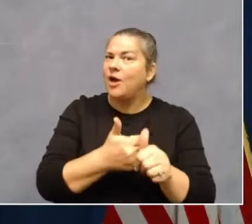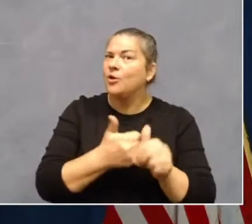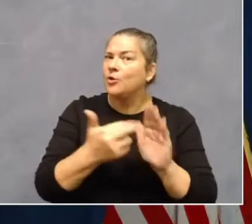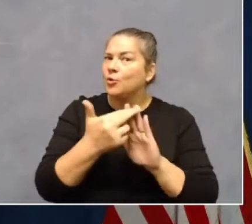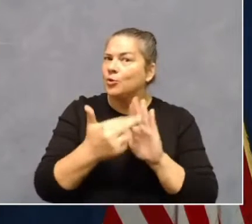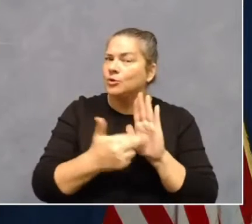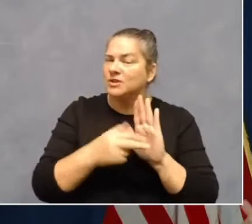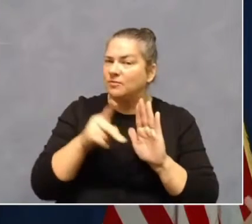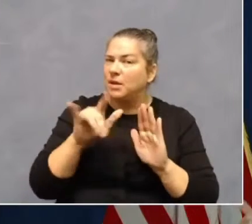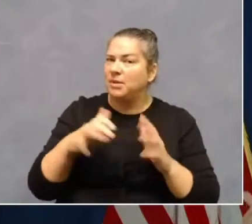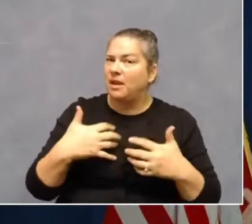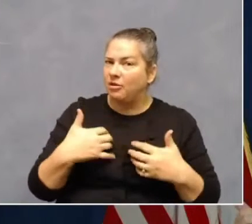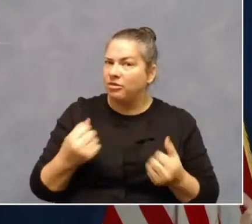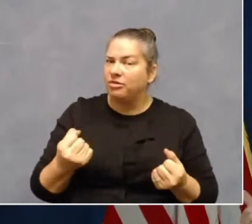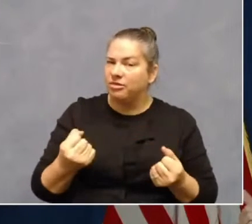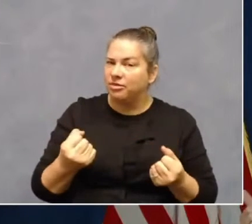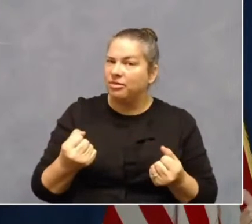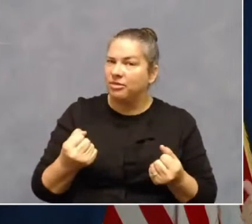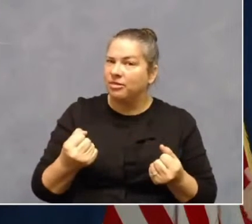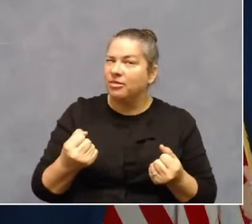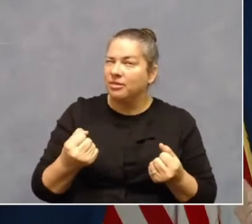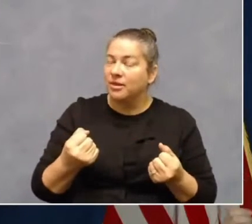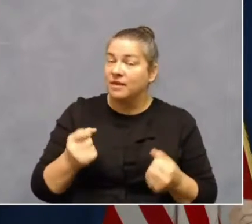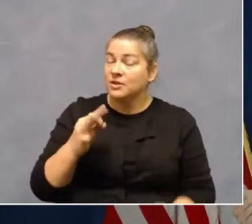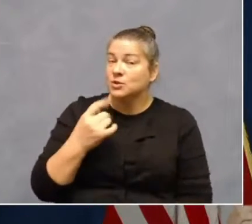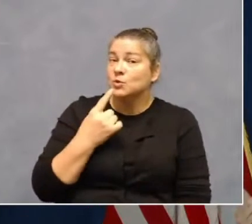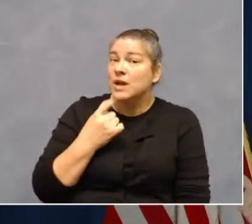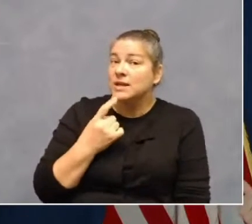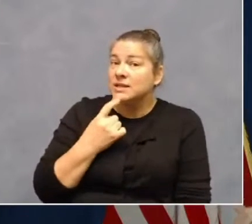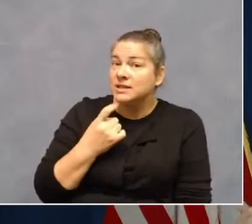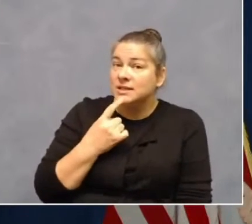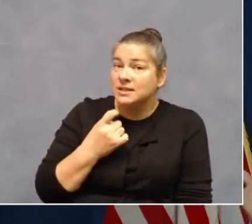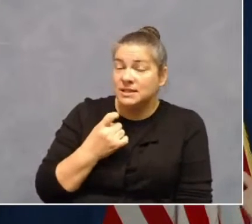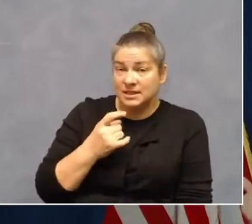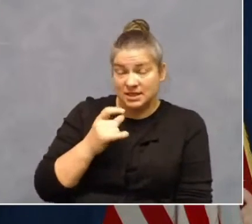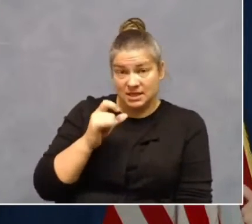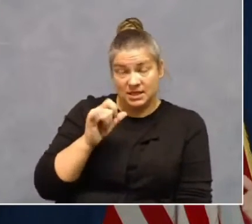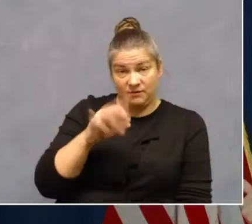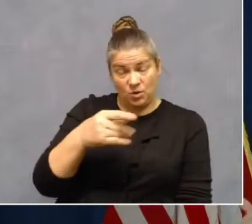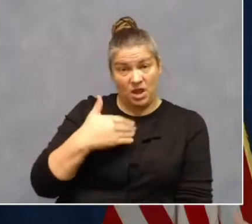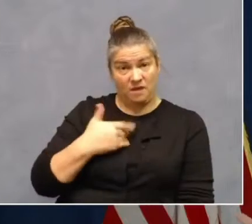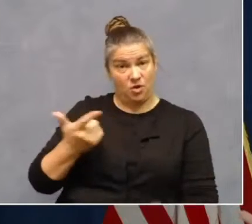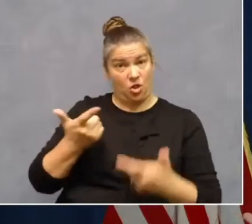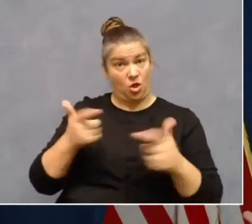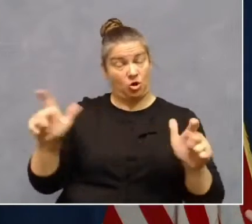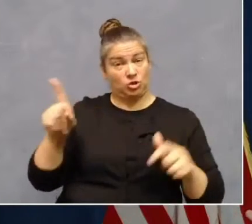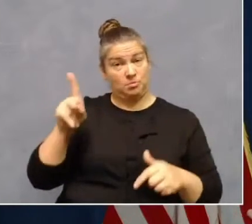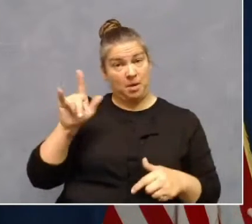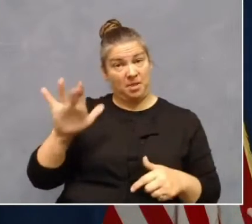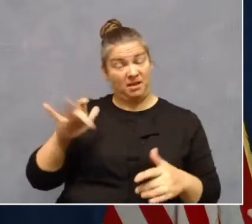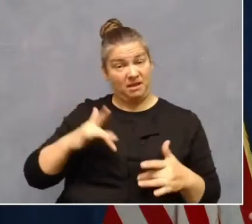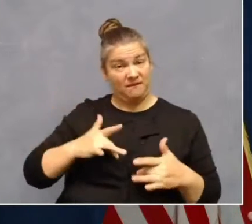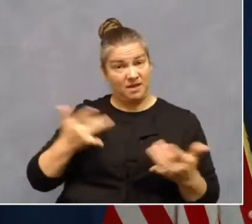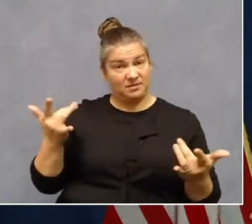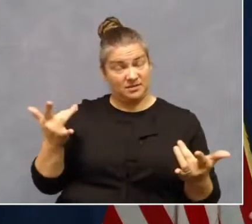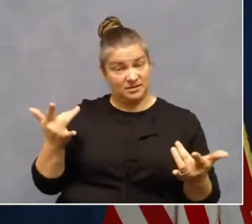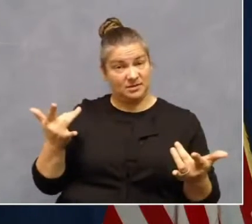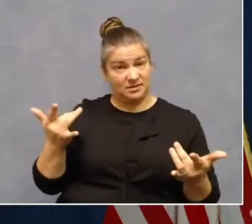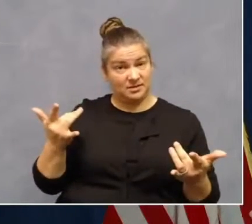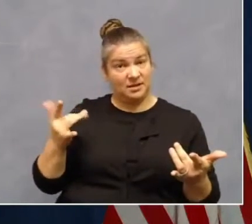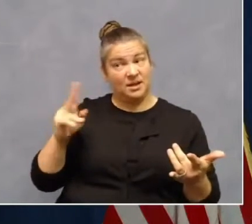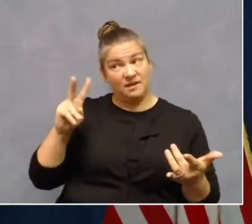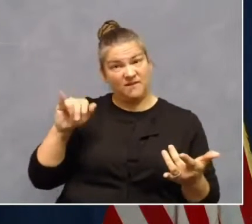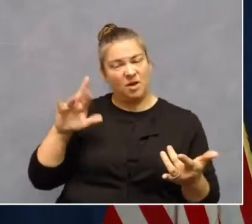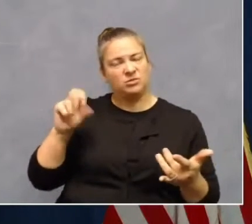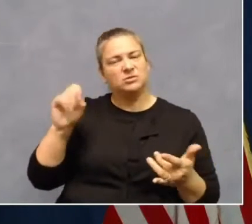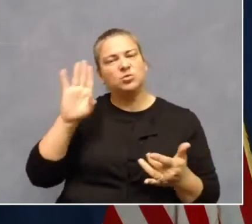health. When it's red, if you are holding large public events, the virus is going to spread